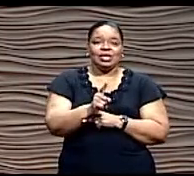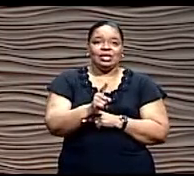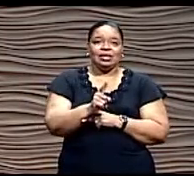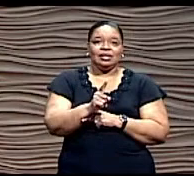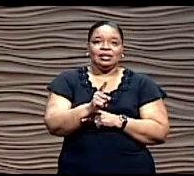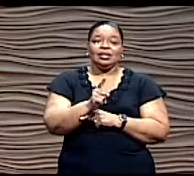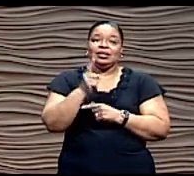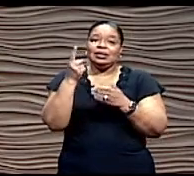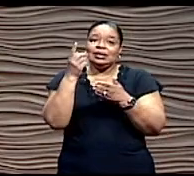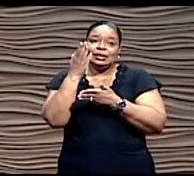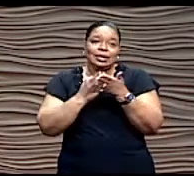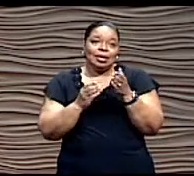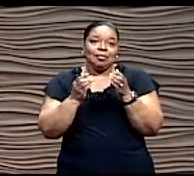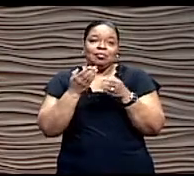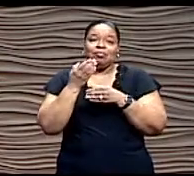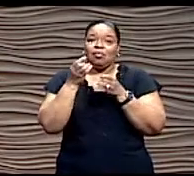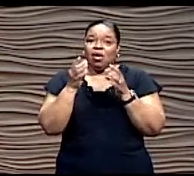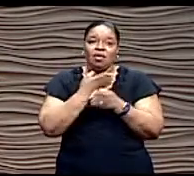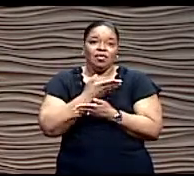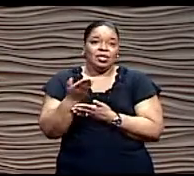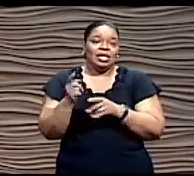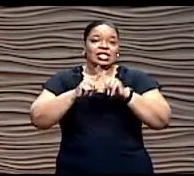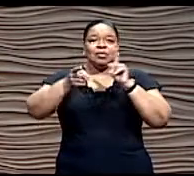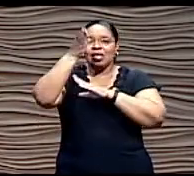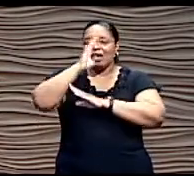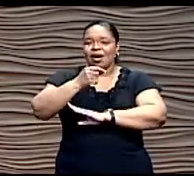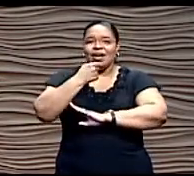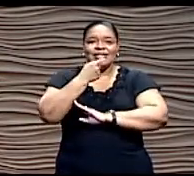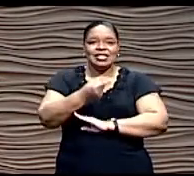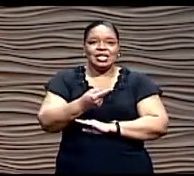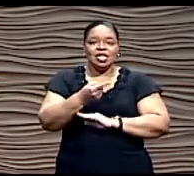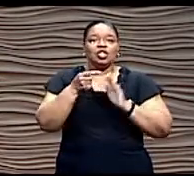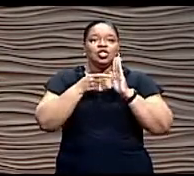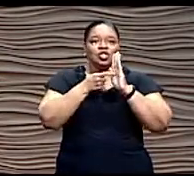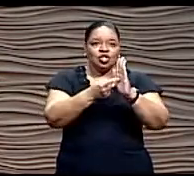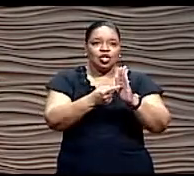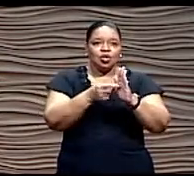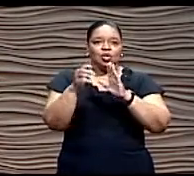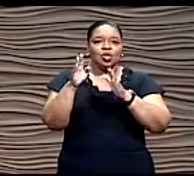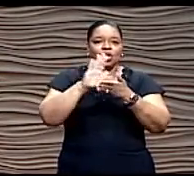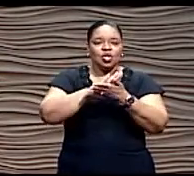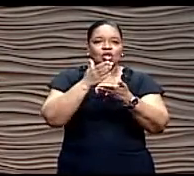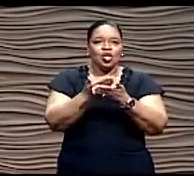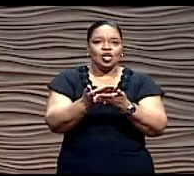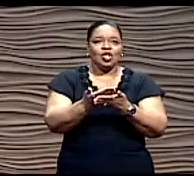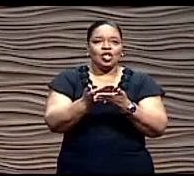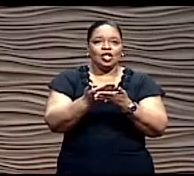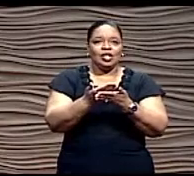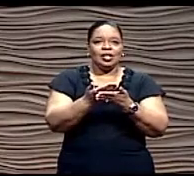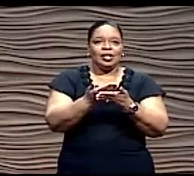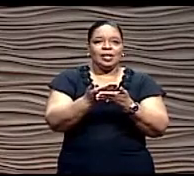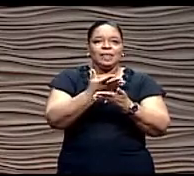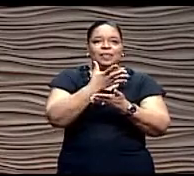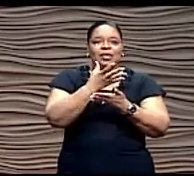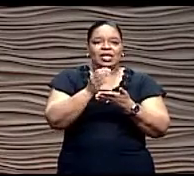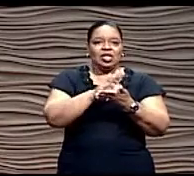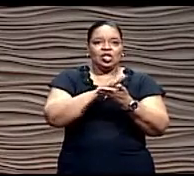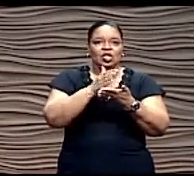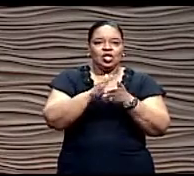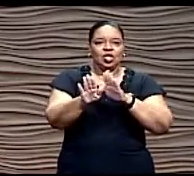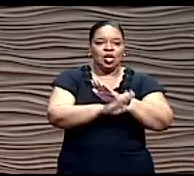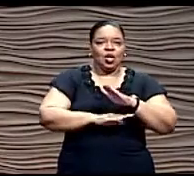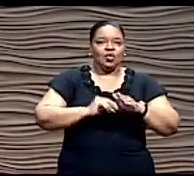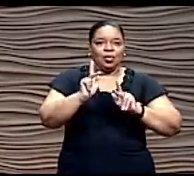profane. And yet God says, put on this demonstration. Cook a meal and cook it over the excrement